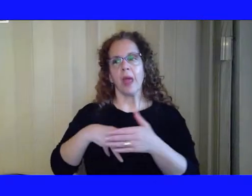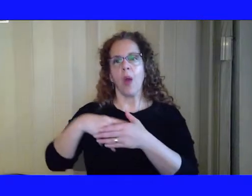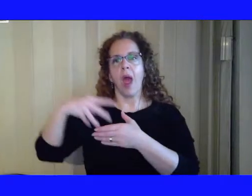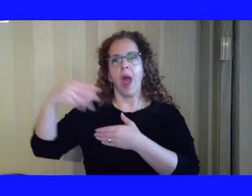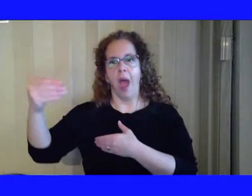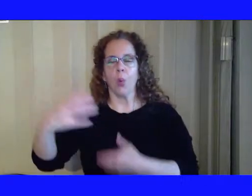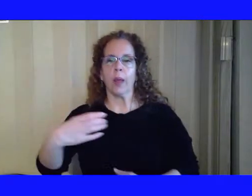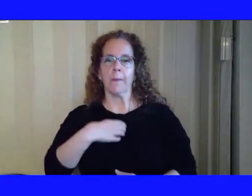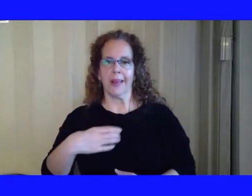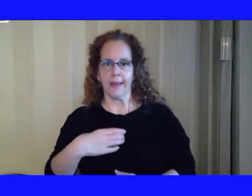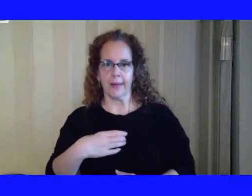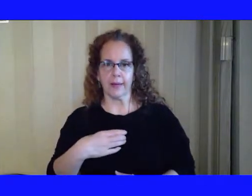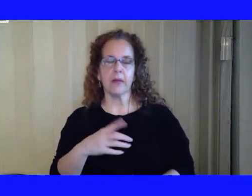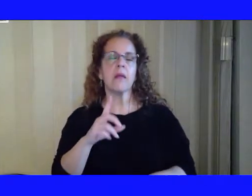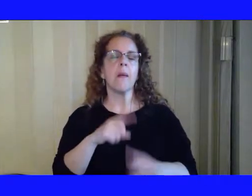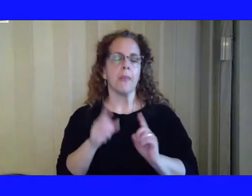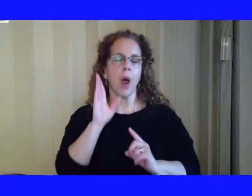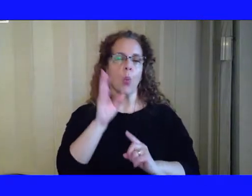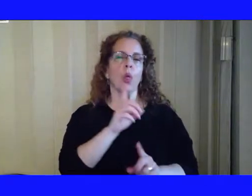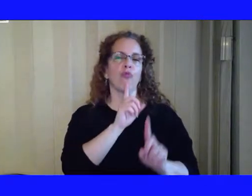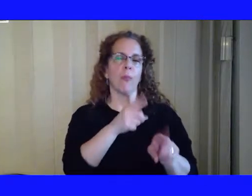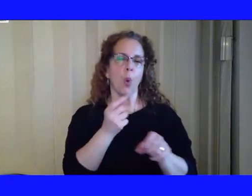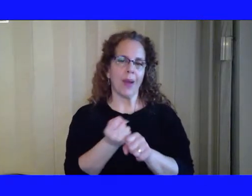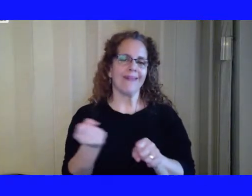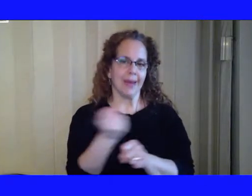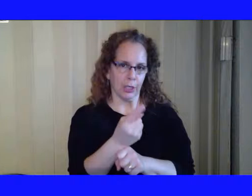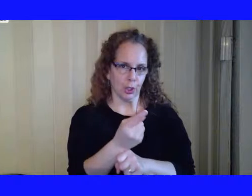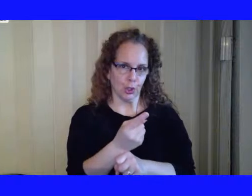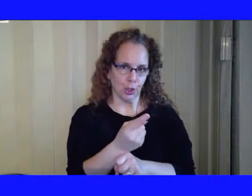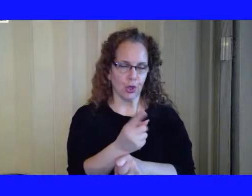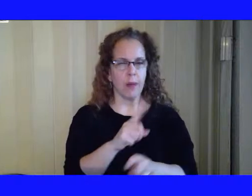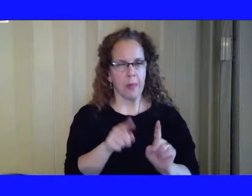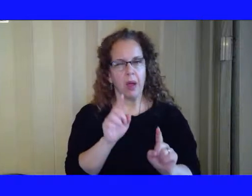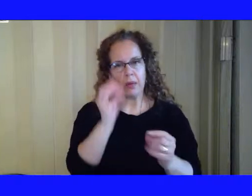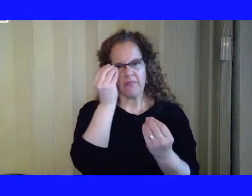of complaints is disability discrimination. So,